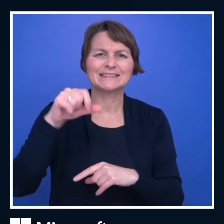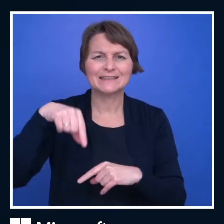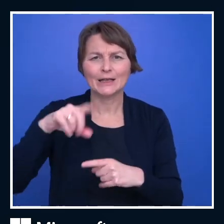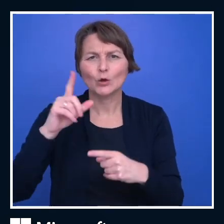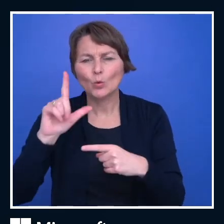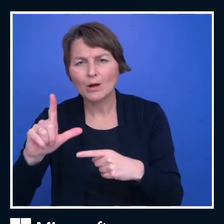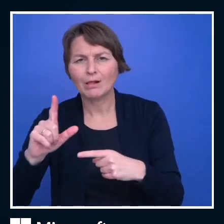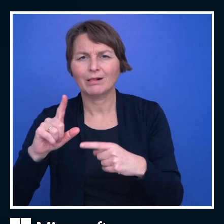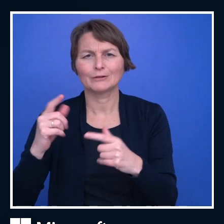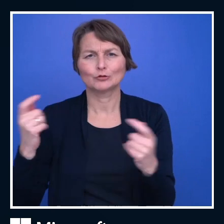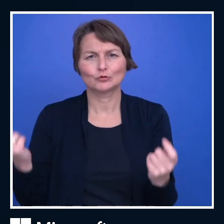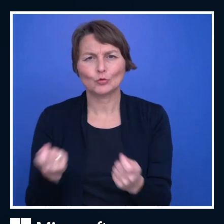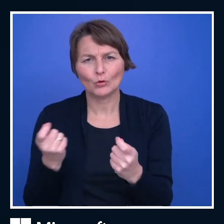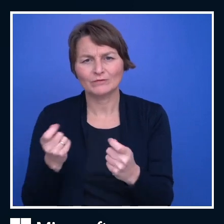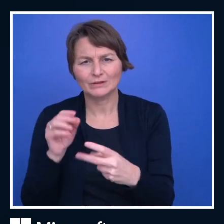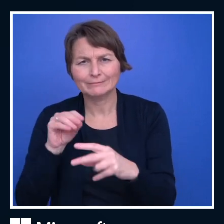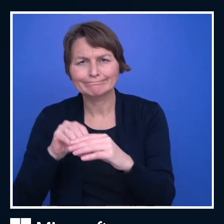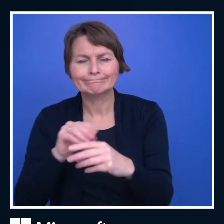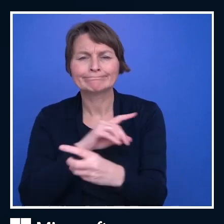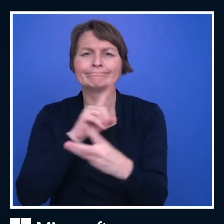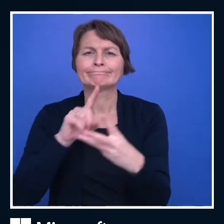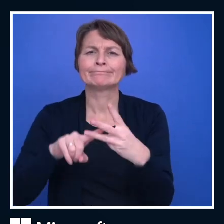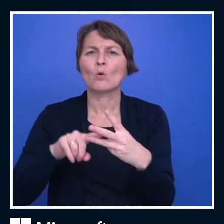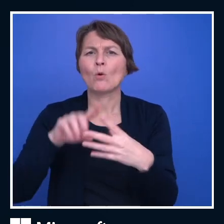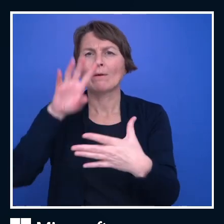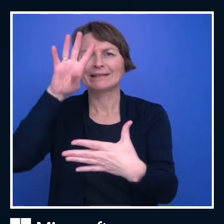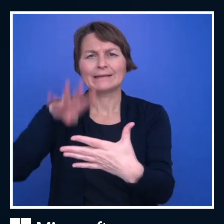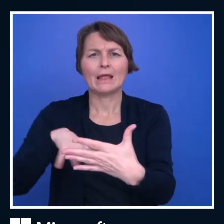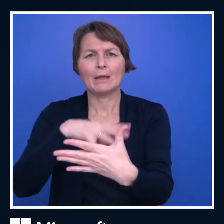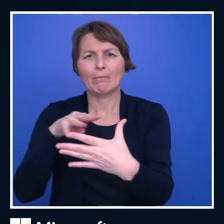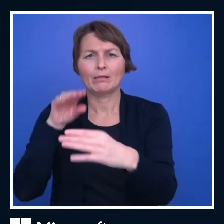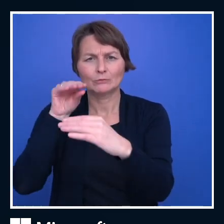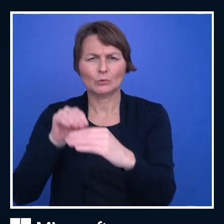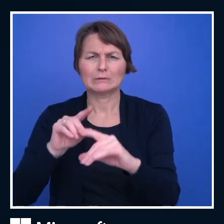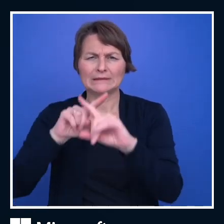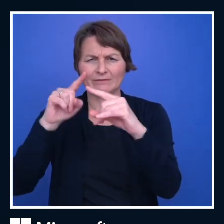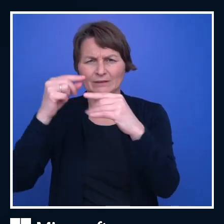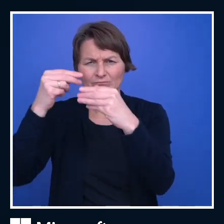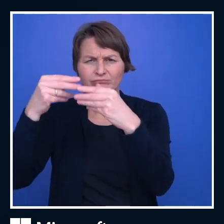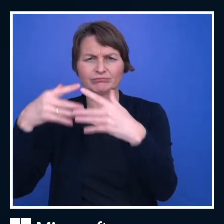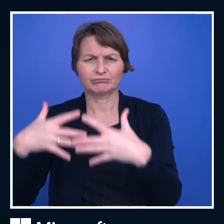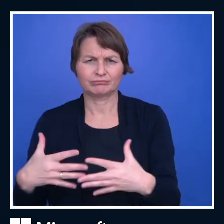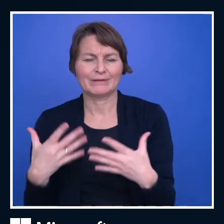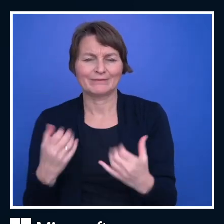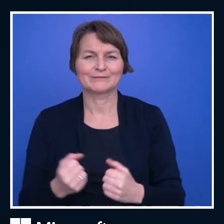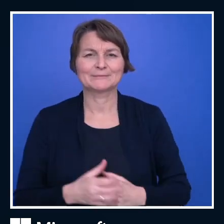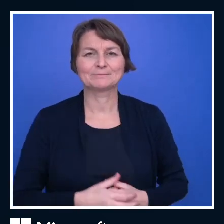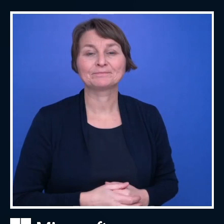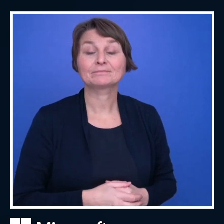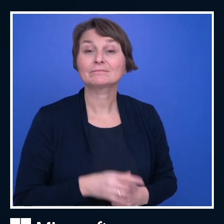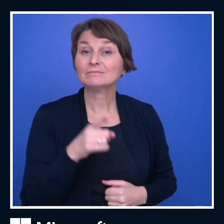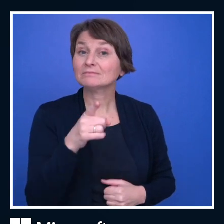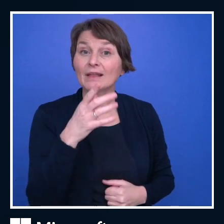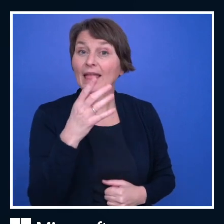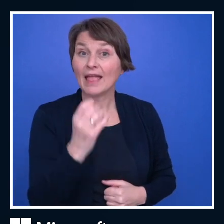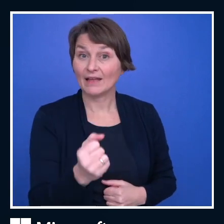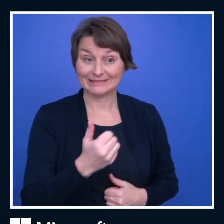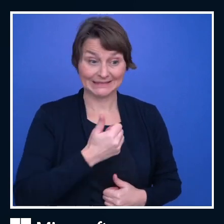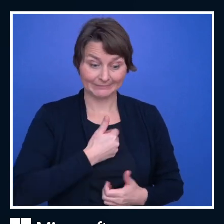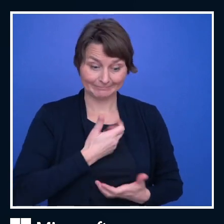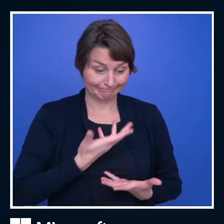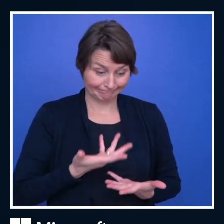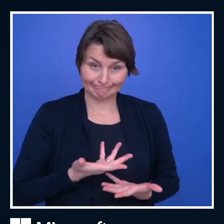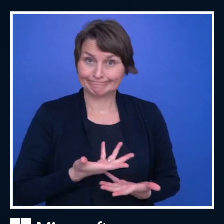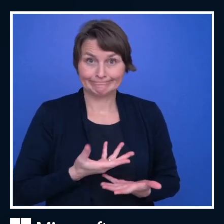SQL database, or even table storage. And if you don't have data for yourself to work with, well, there's some